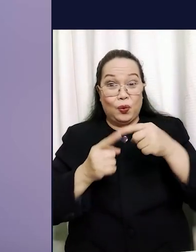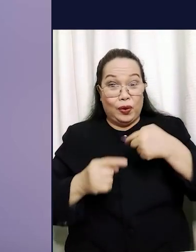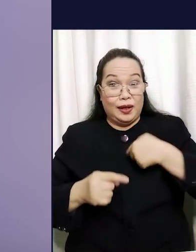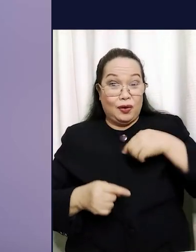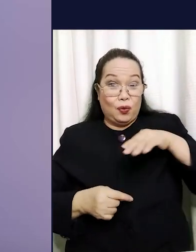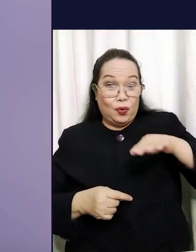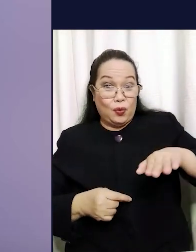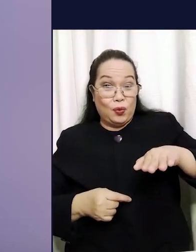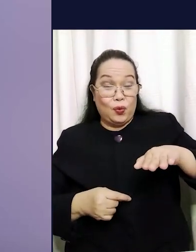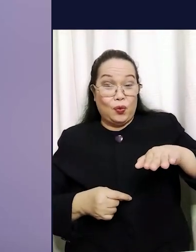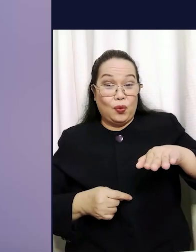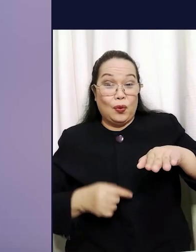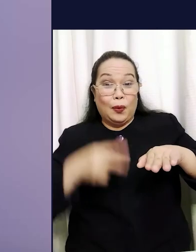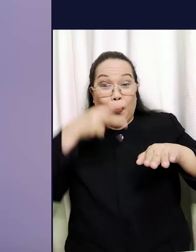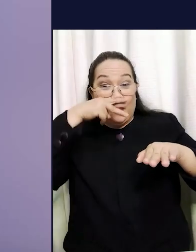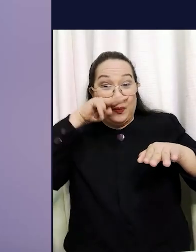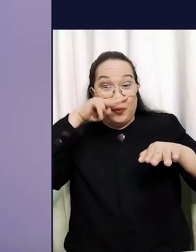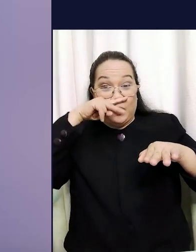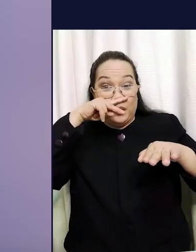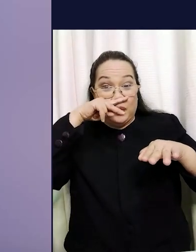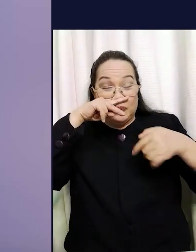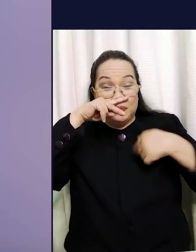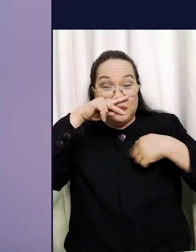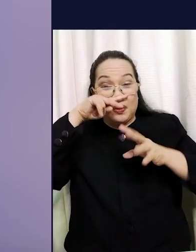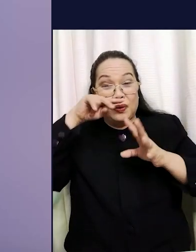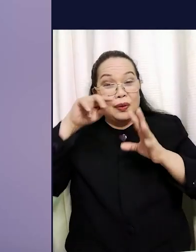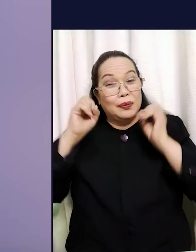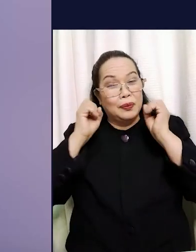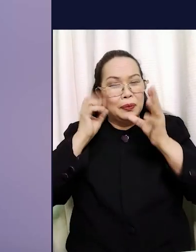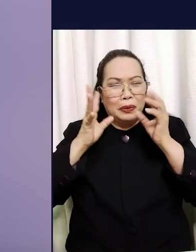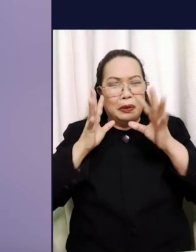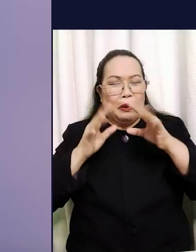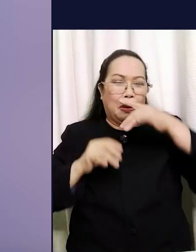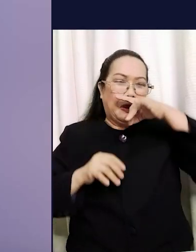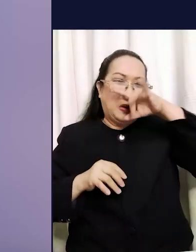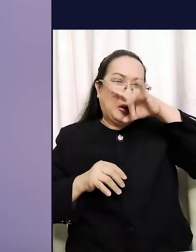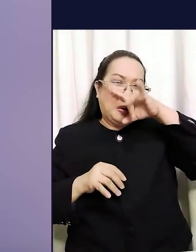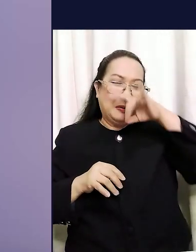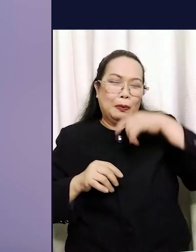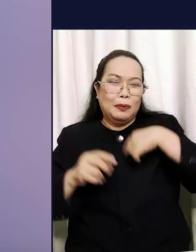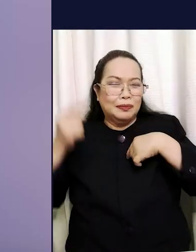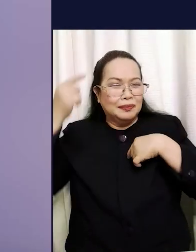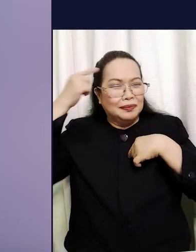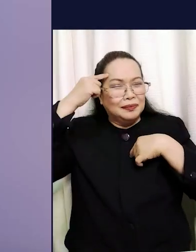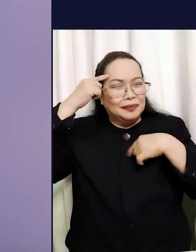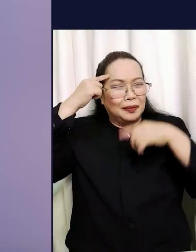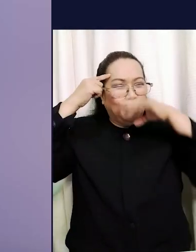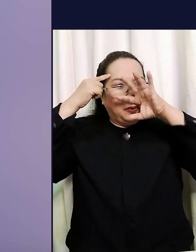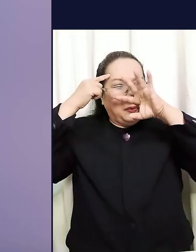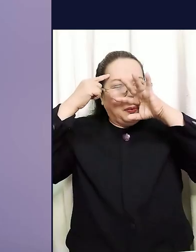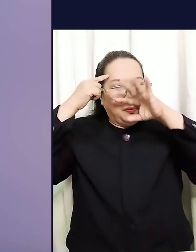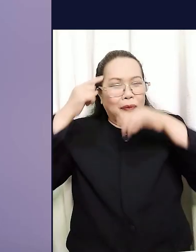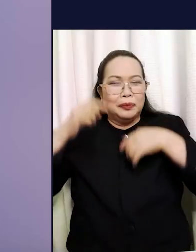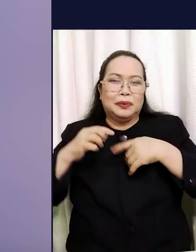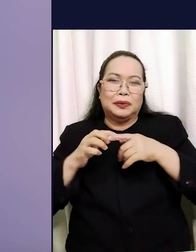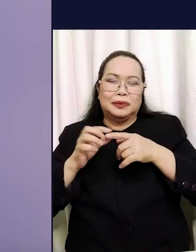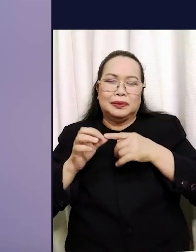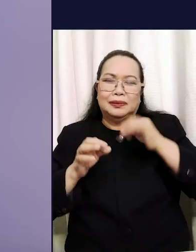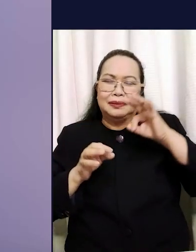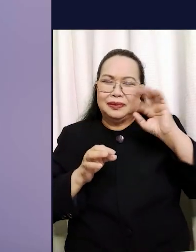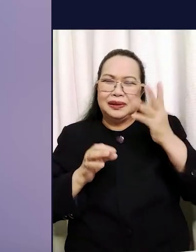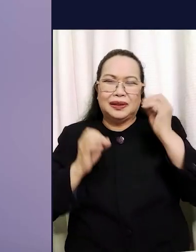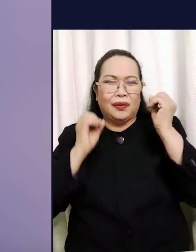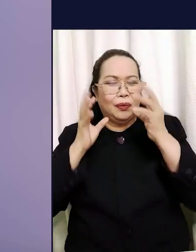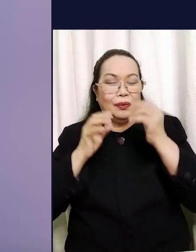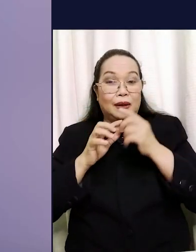dun sa kaanyuhan ng pag-ibig na meron po tayo. In verse 11, going back, when I was a child,